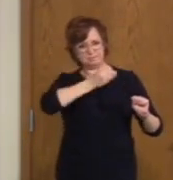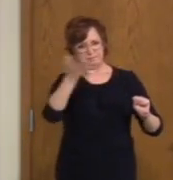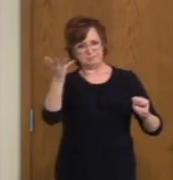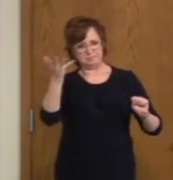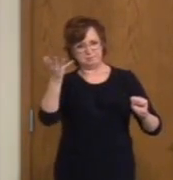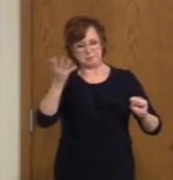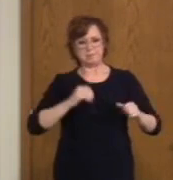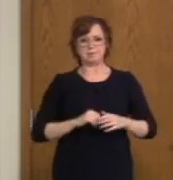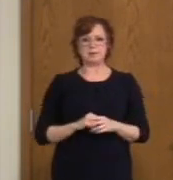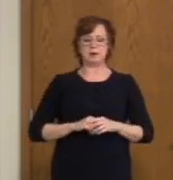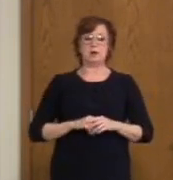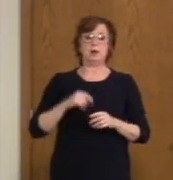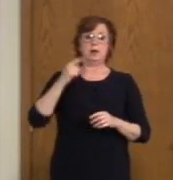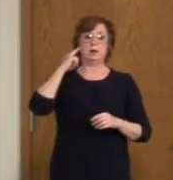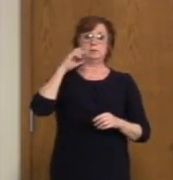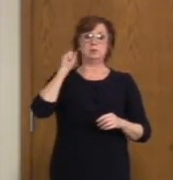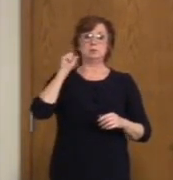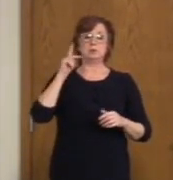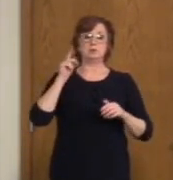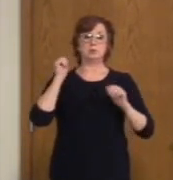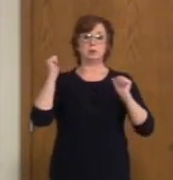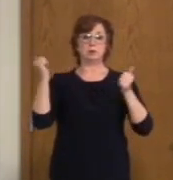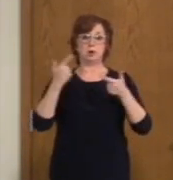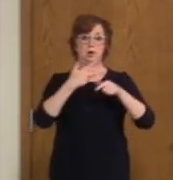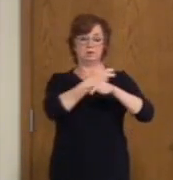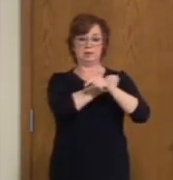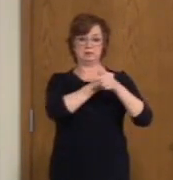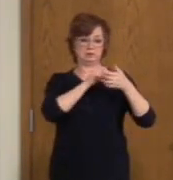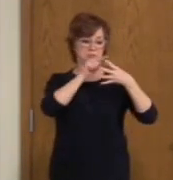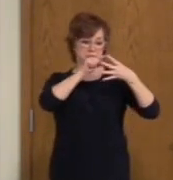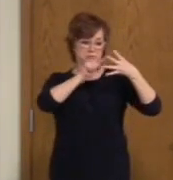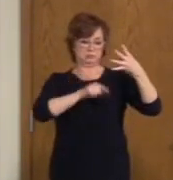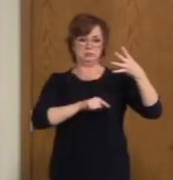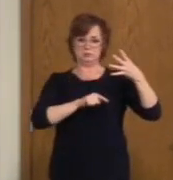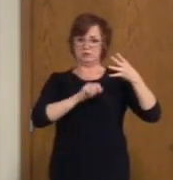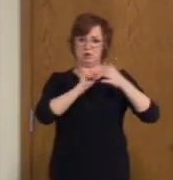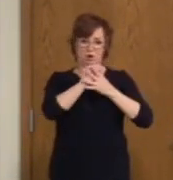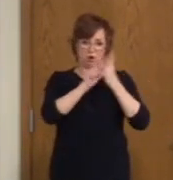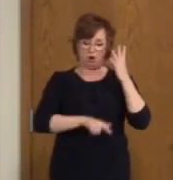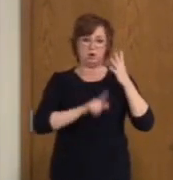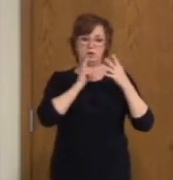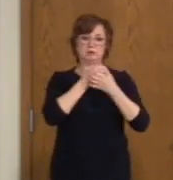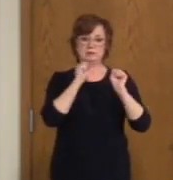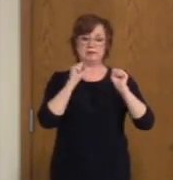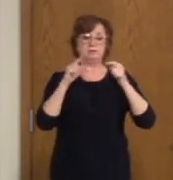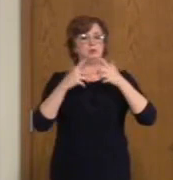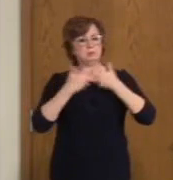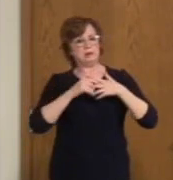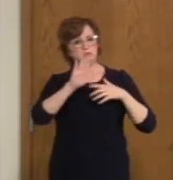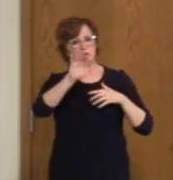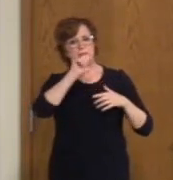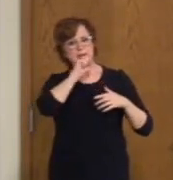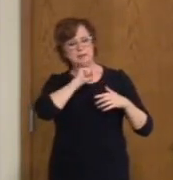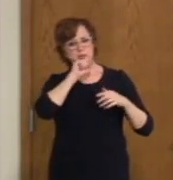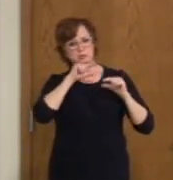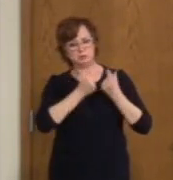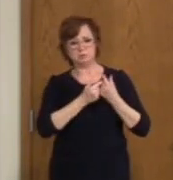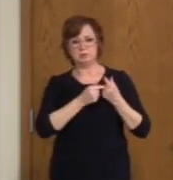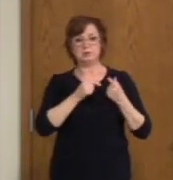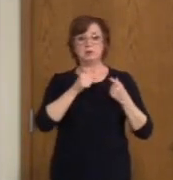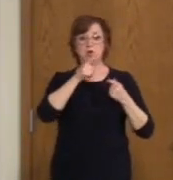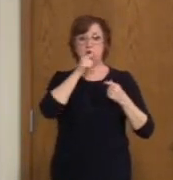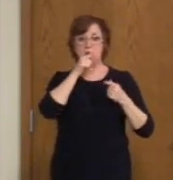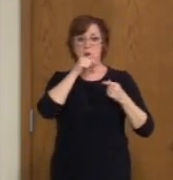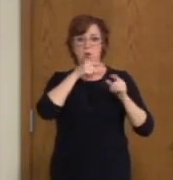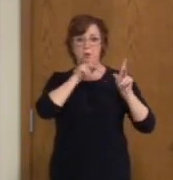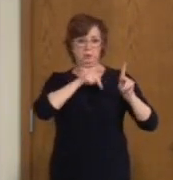that we are offering to you will be safe for your age category, and your vaccinator will know your age